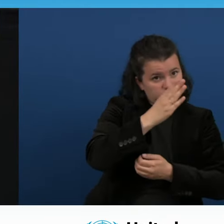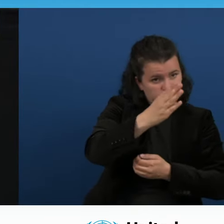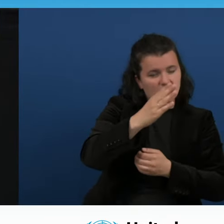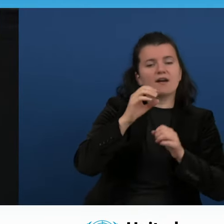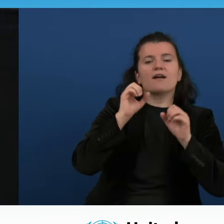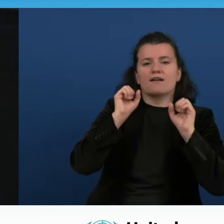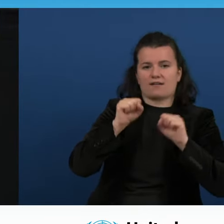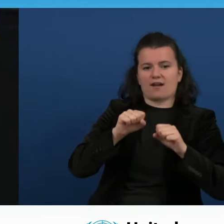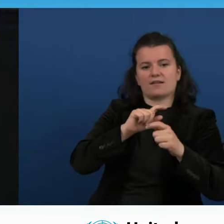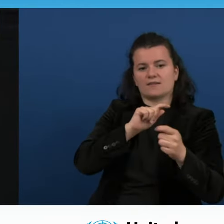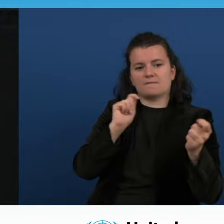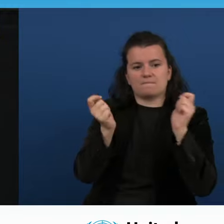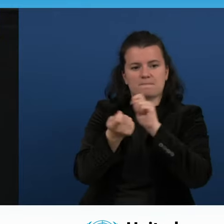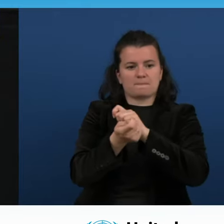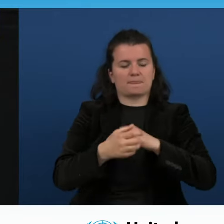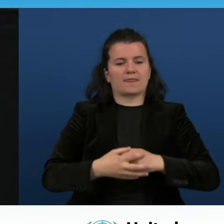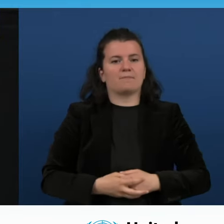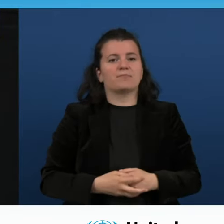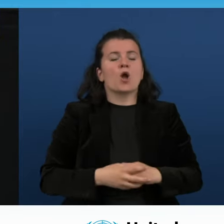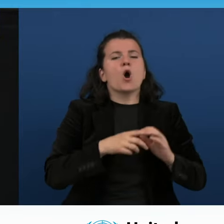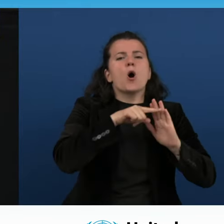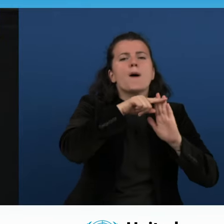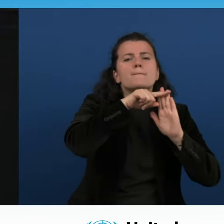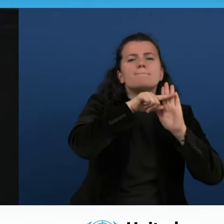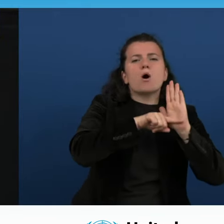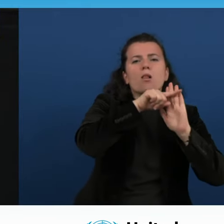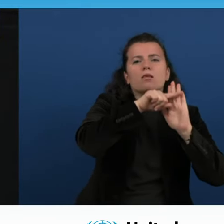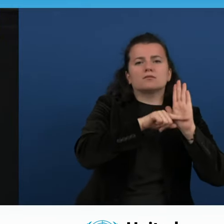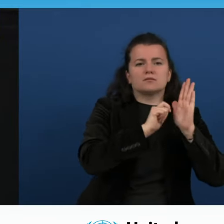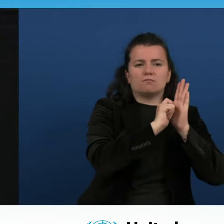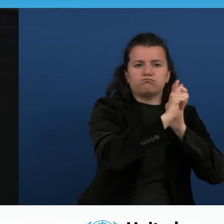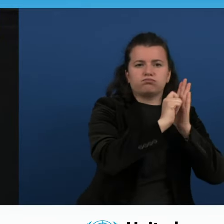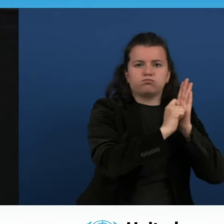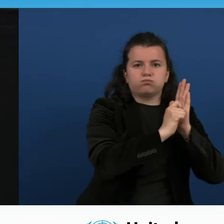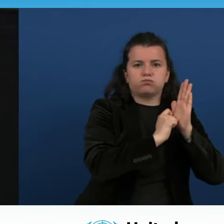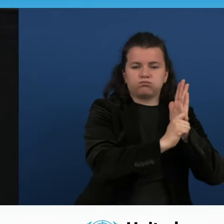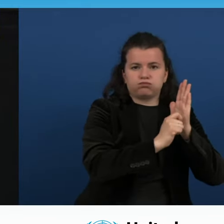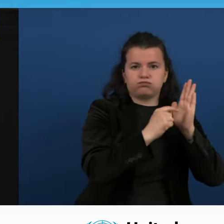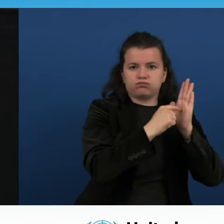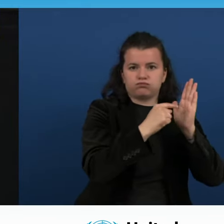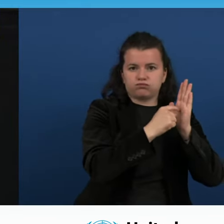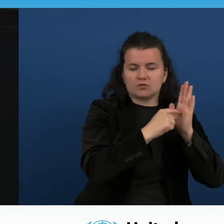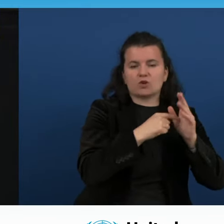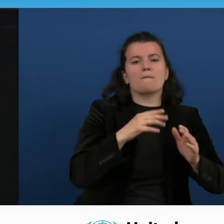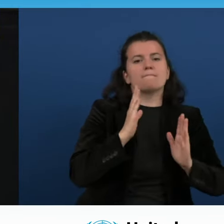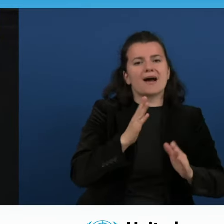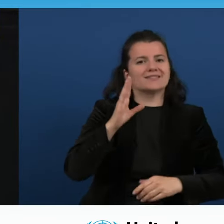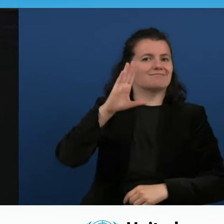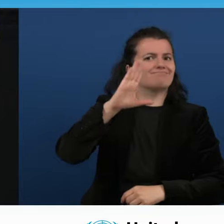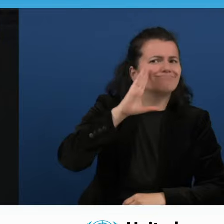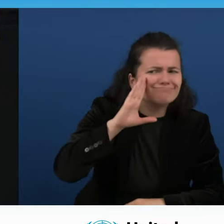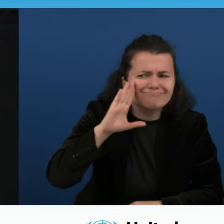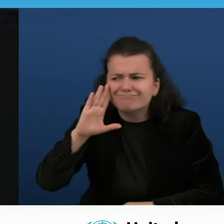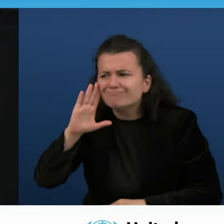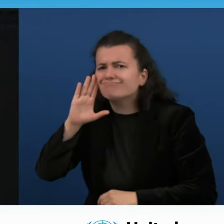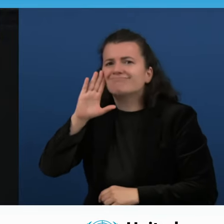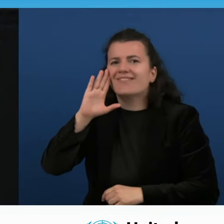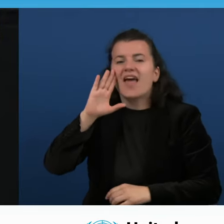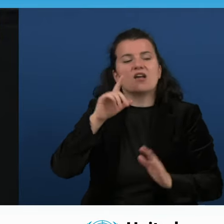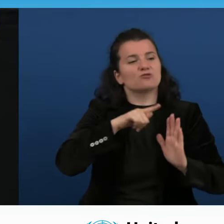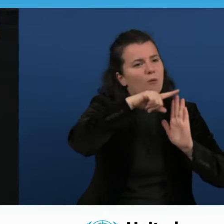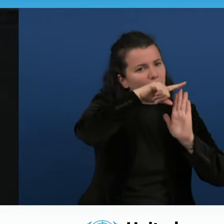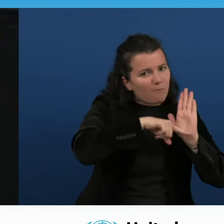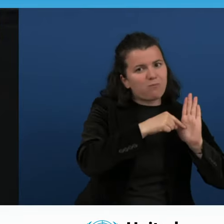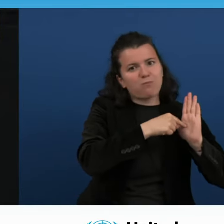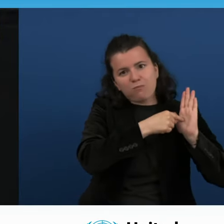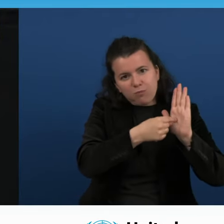as policymakers are able to develop the policies that resonate with all those who will inherit those